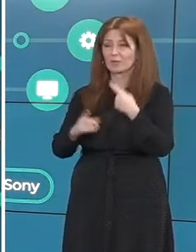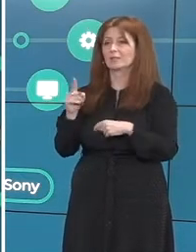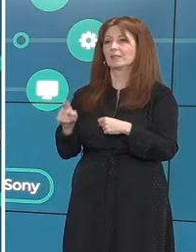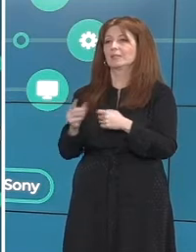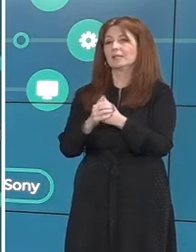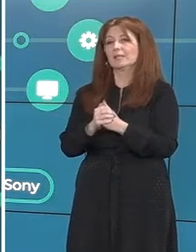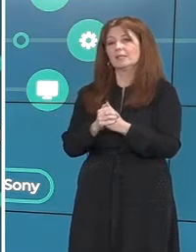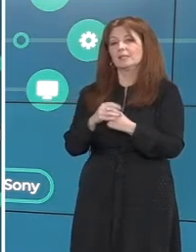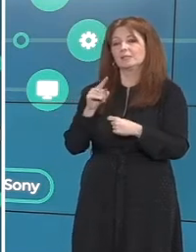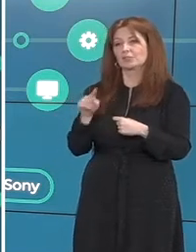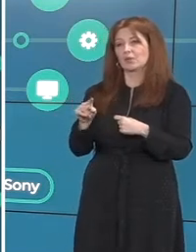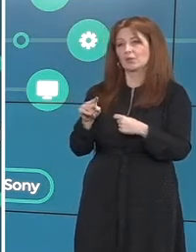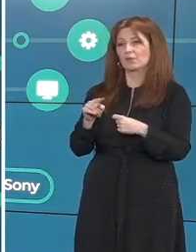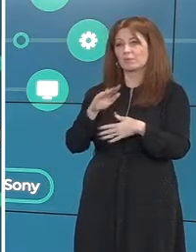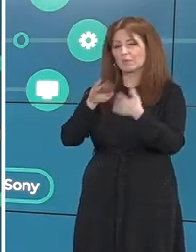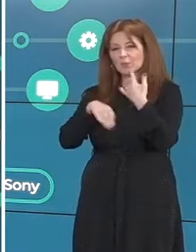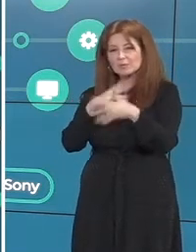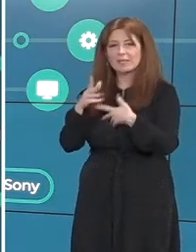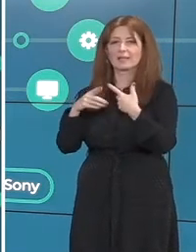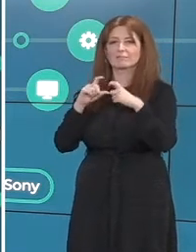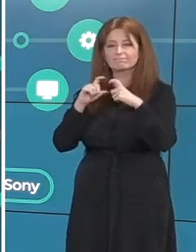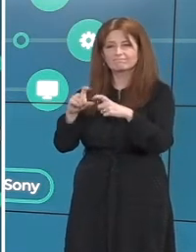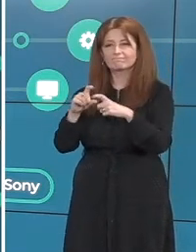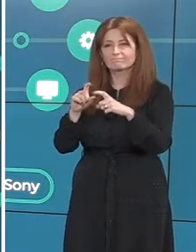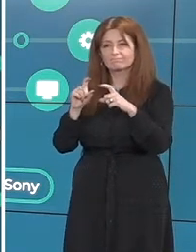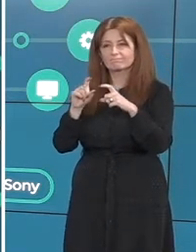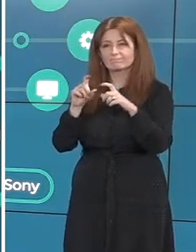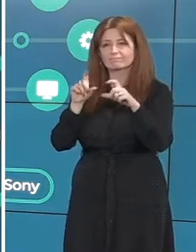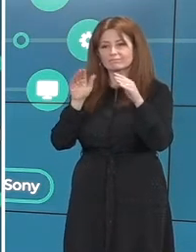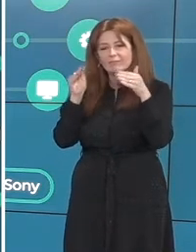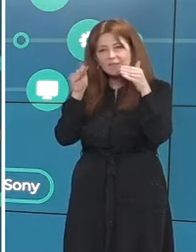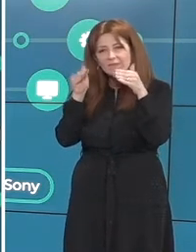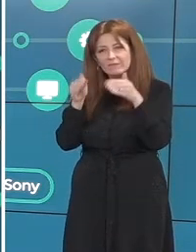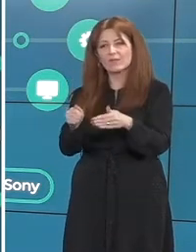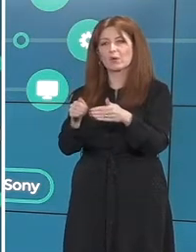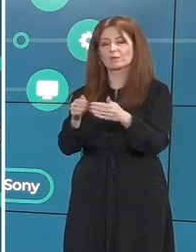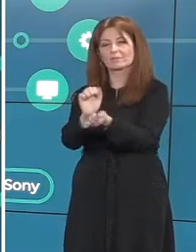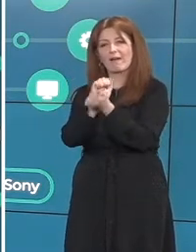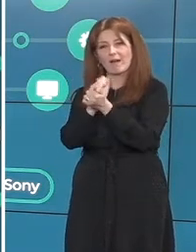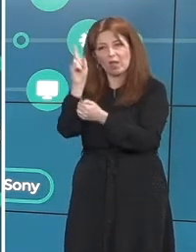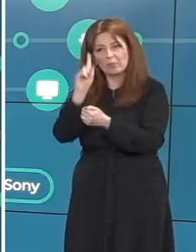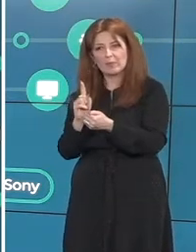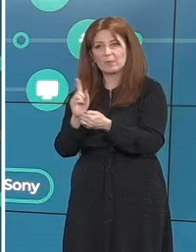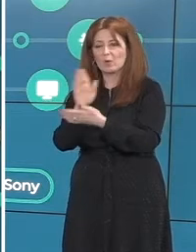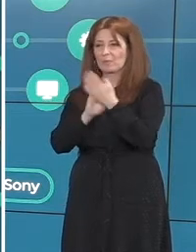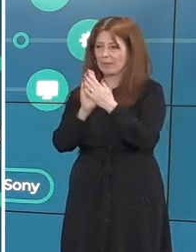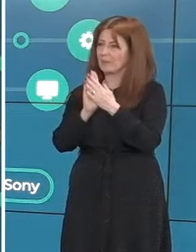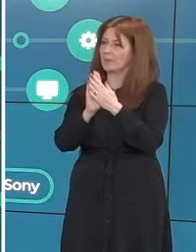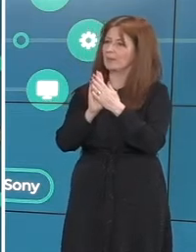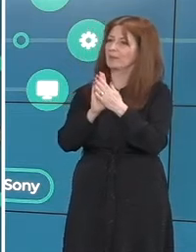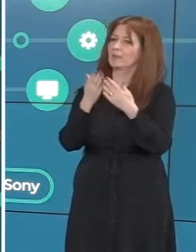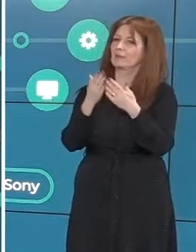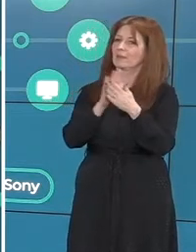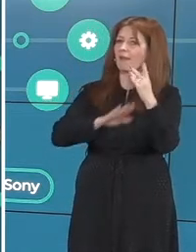instill a bunch of change. We have dedicated people focused on hiring, dedicated people focused in terms of internal our real estate section and